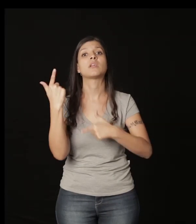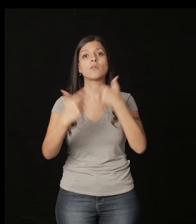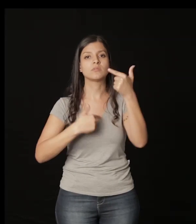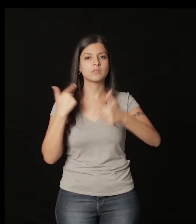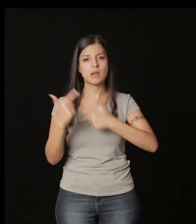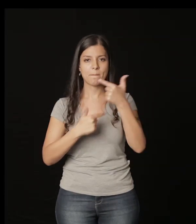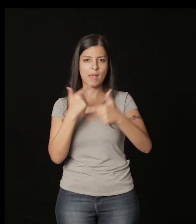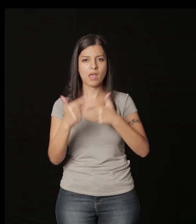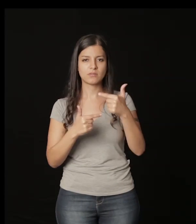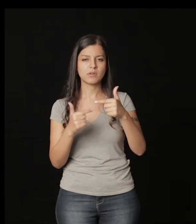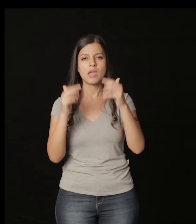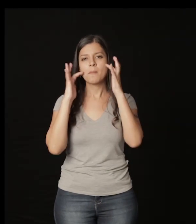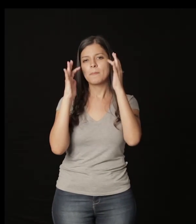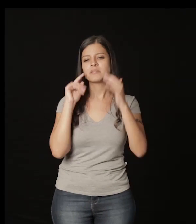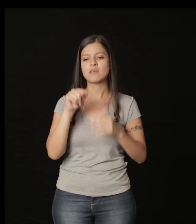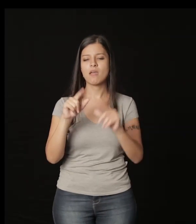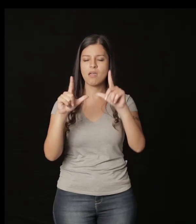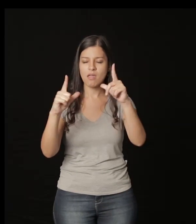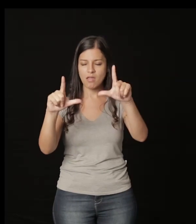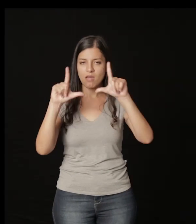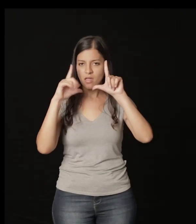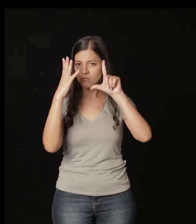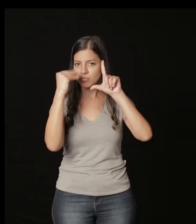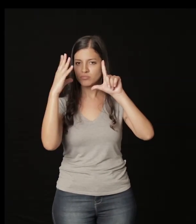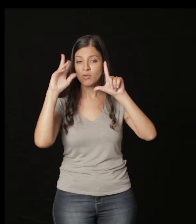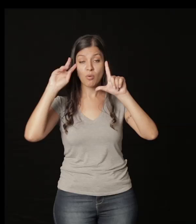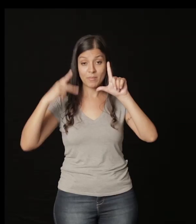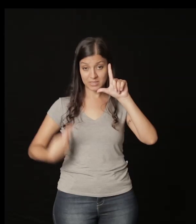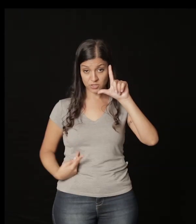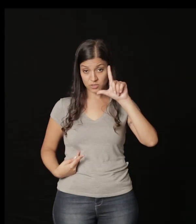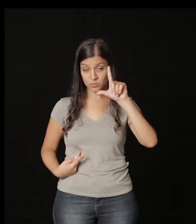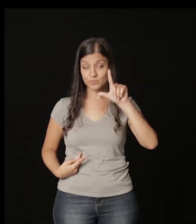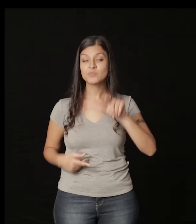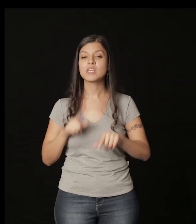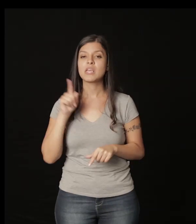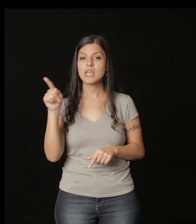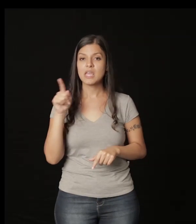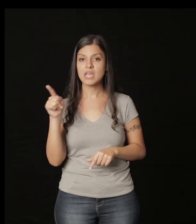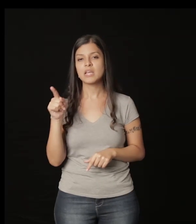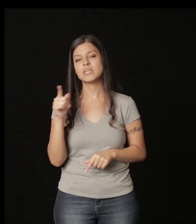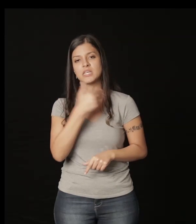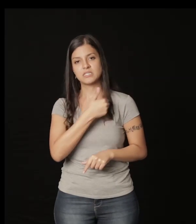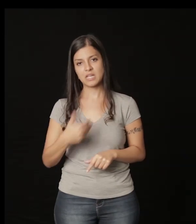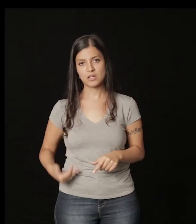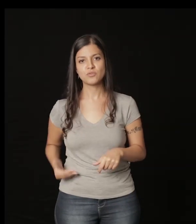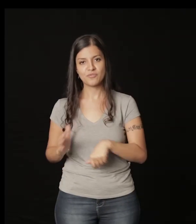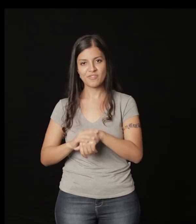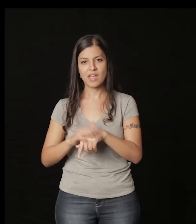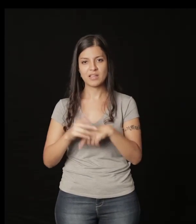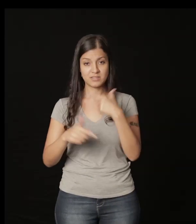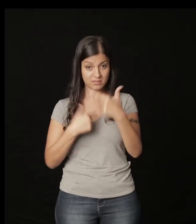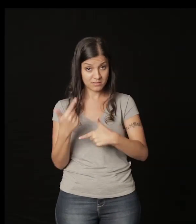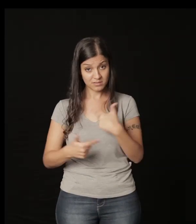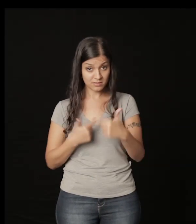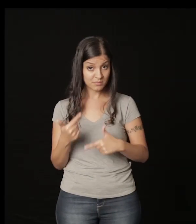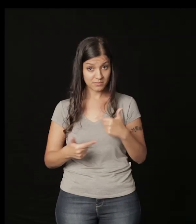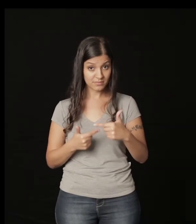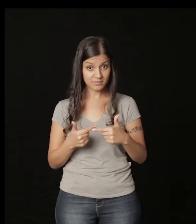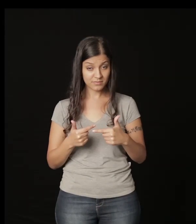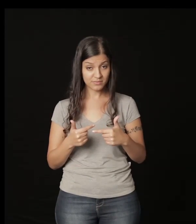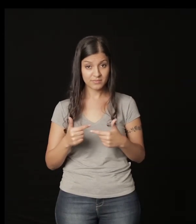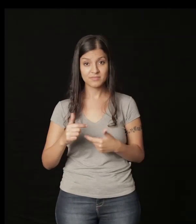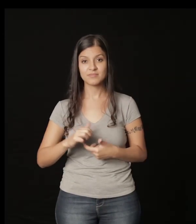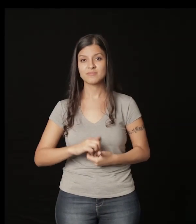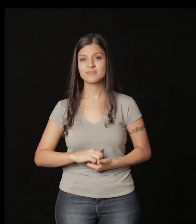create a work that was, you know, thinking about that, this idea of a humanistic portrait versus a portrait that